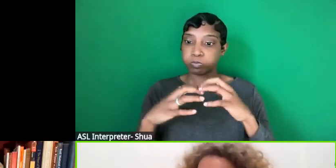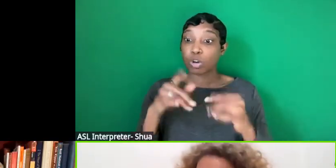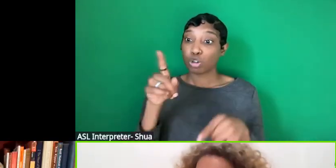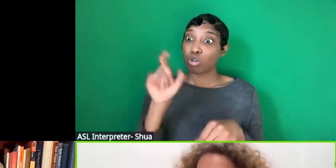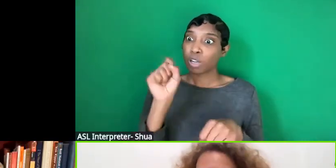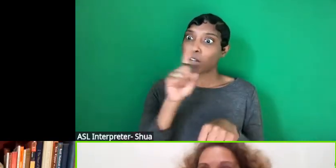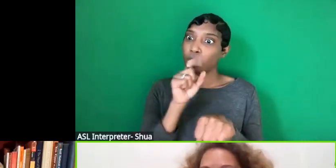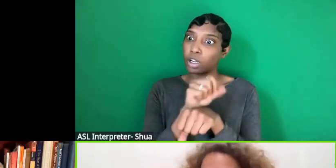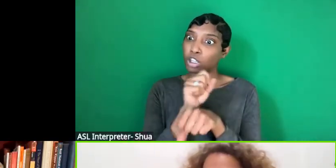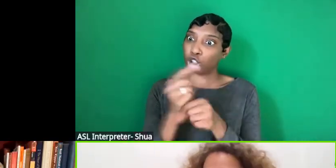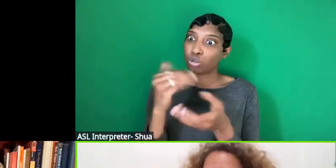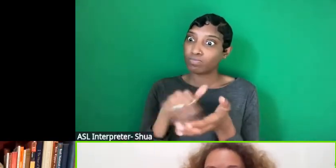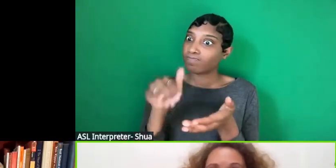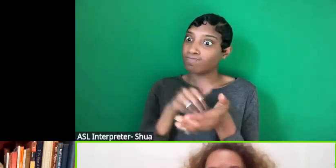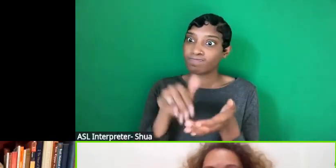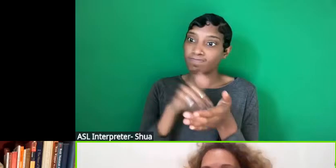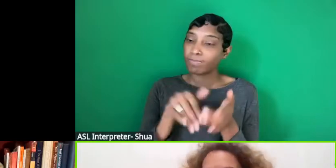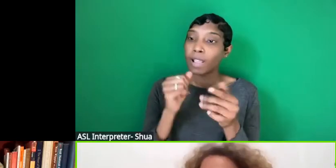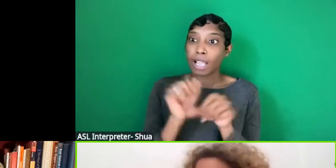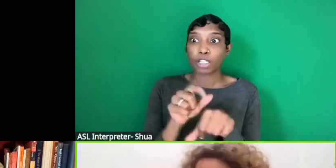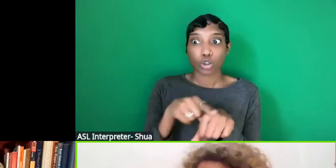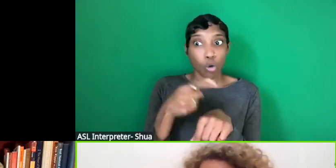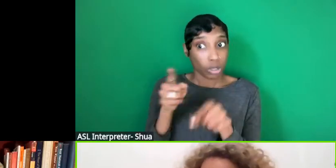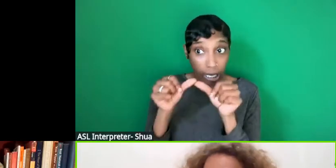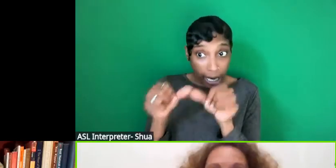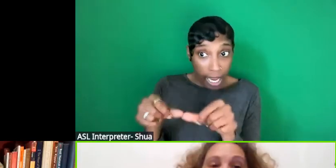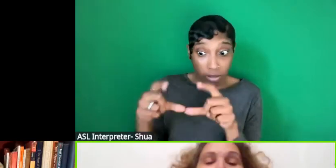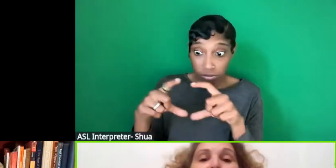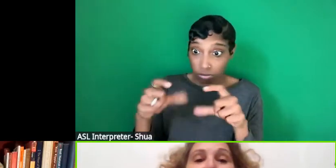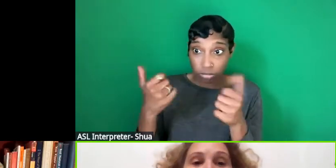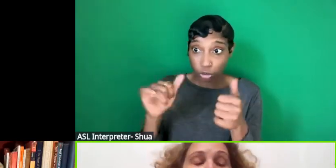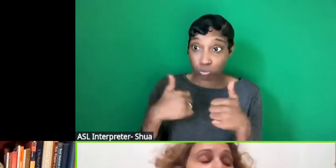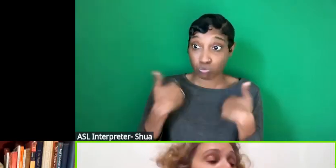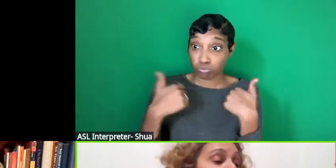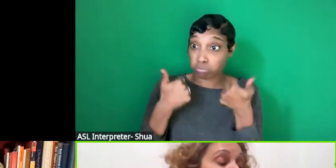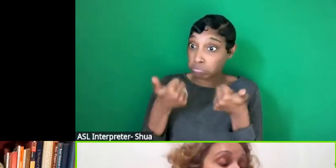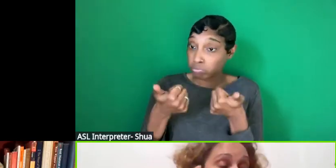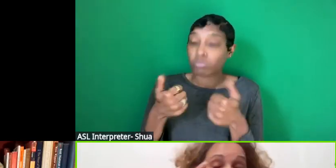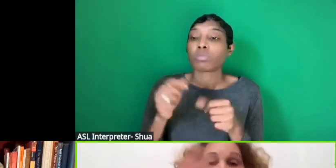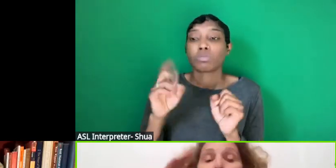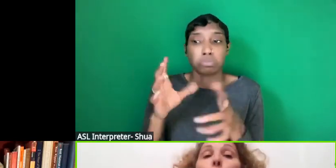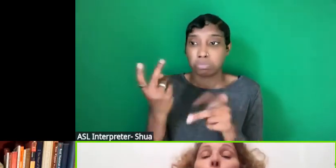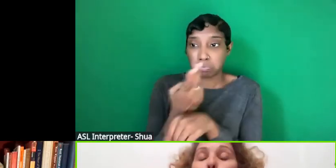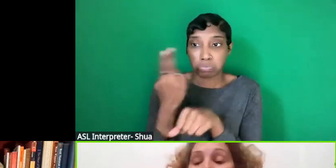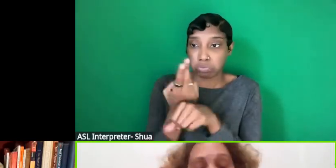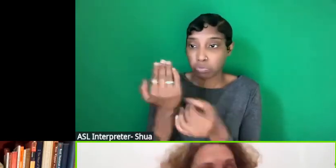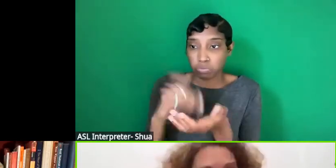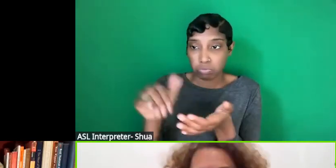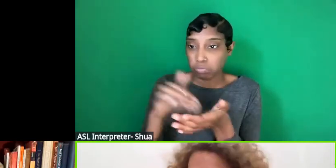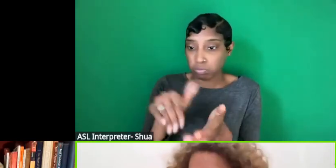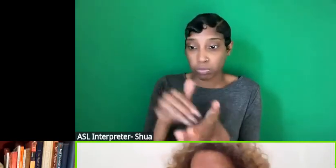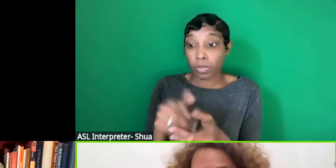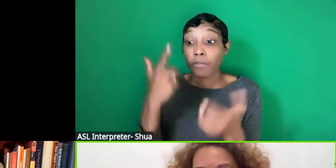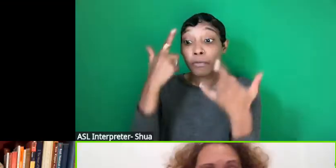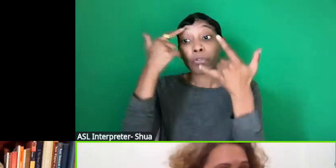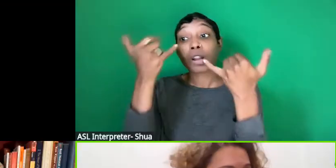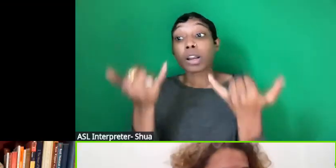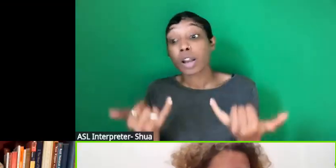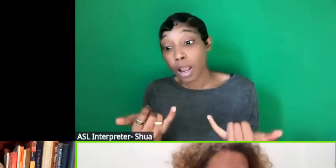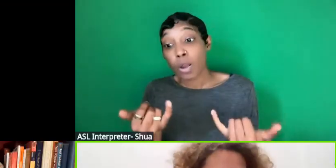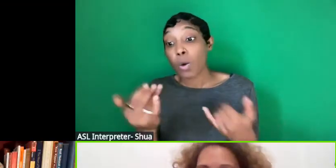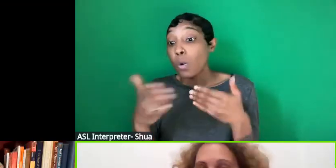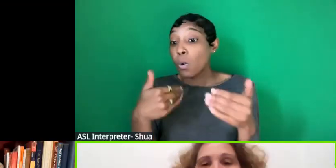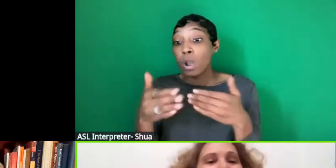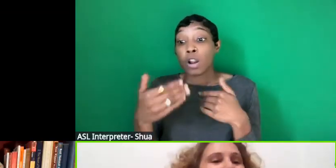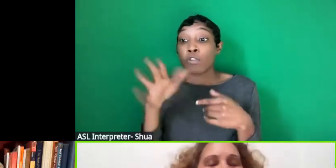this over and over again as long as it lasts, and you can rebuild it each time, right? So for now, whatever your pulp looks like, whatever